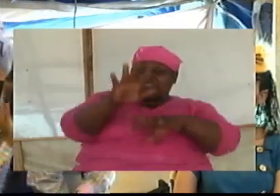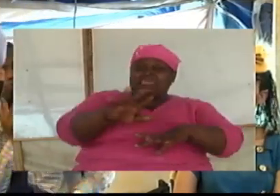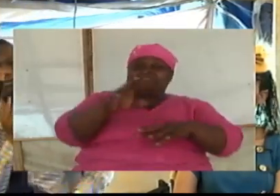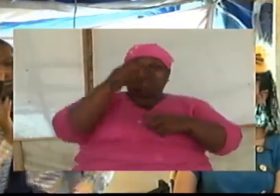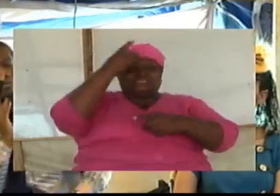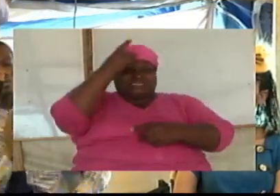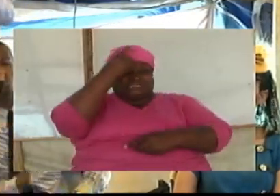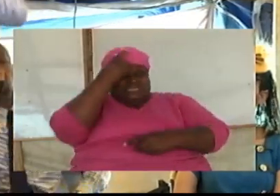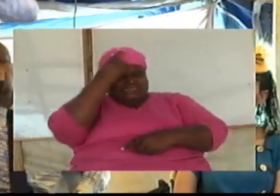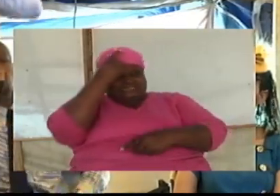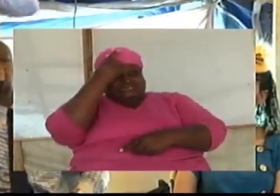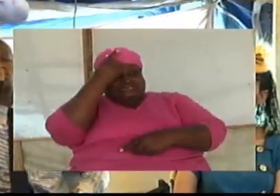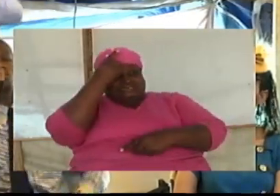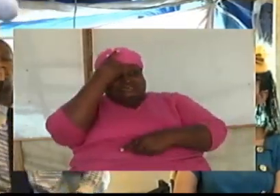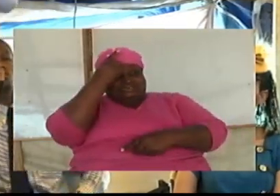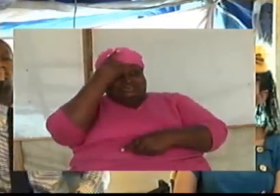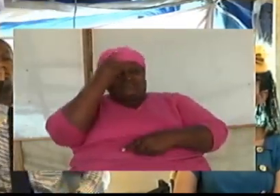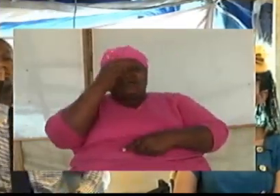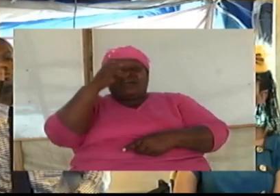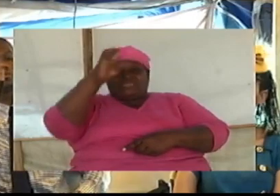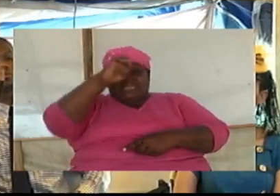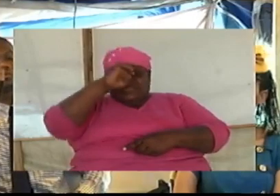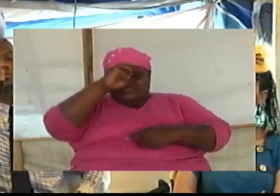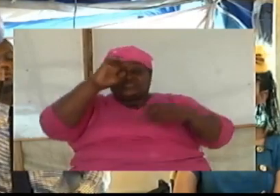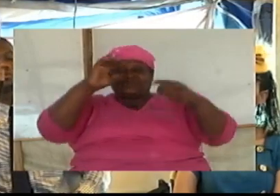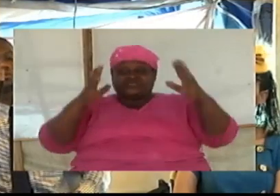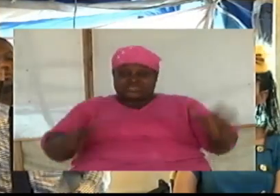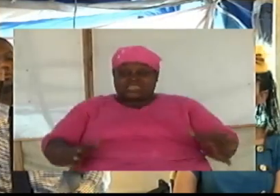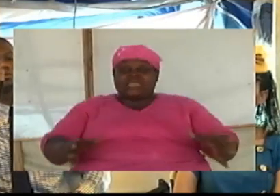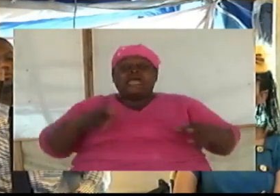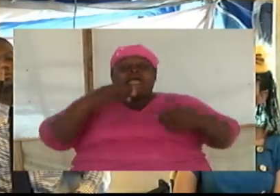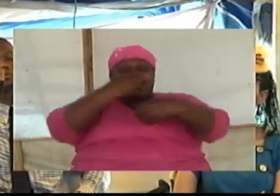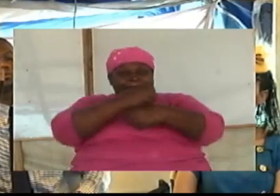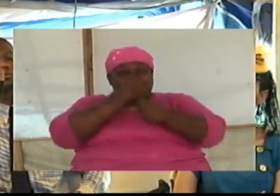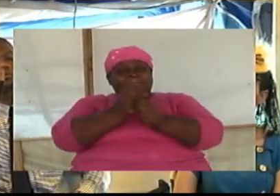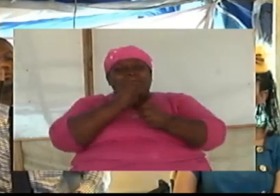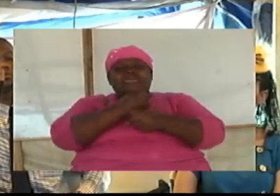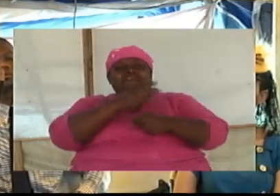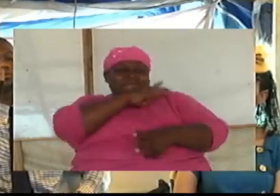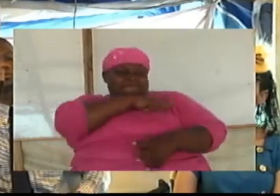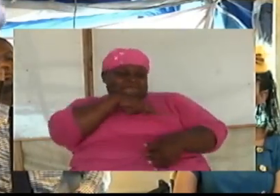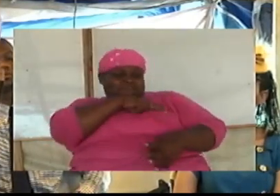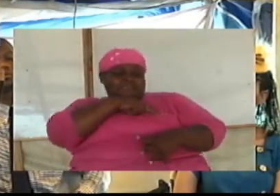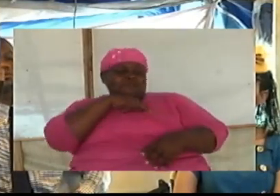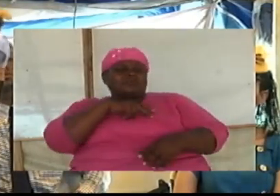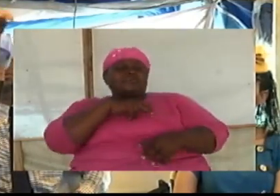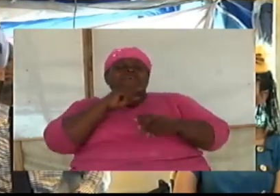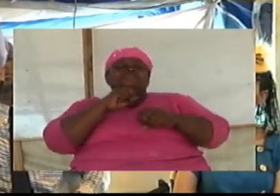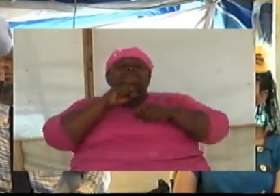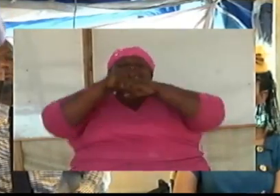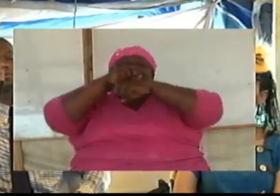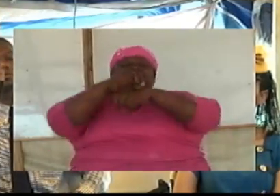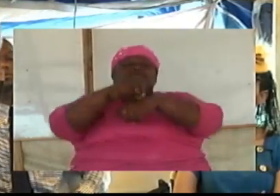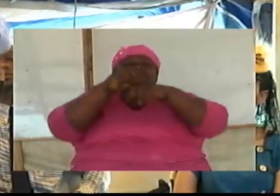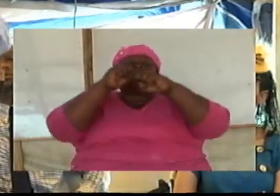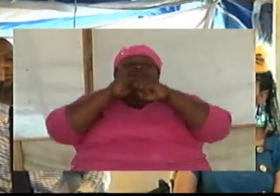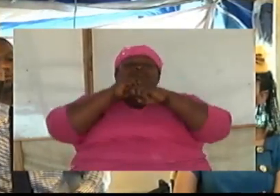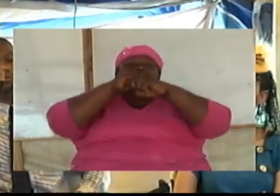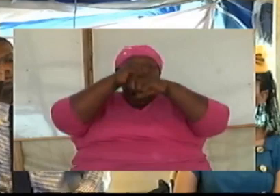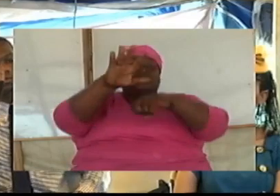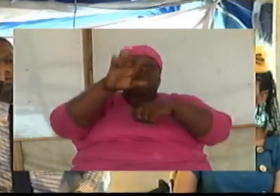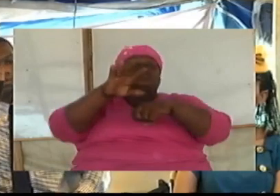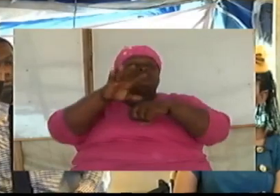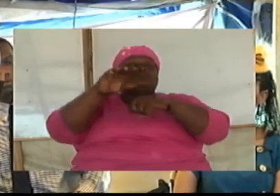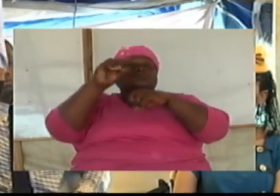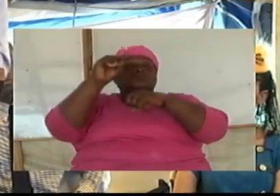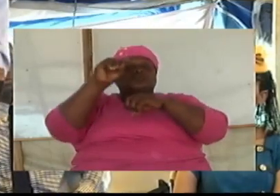Egyptians, and he said that I am going to allow Pharaoh to let you go so you can worship me as your true and the living